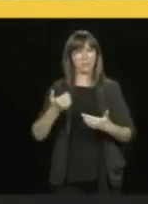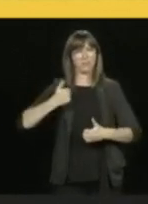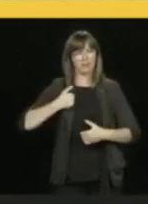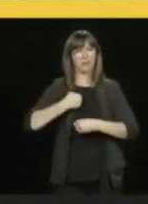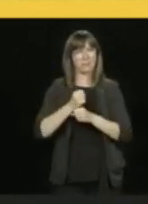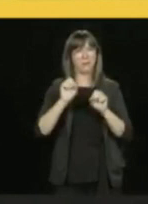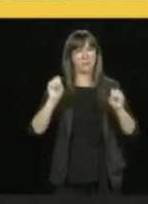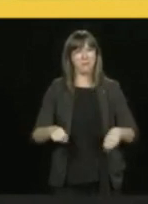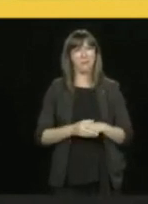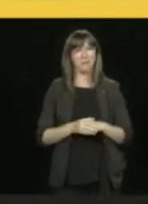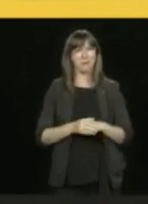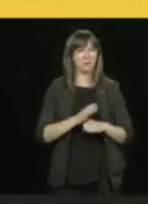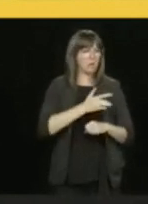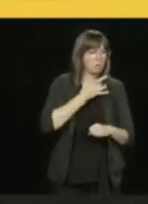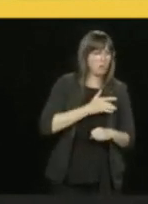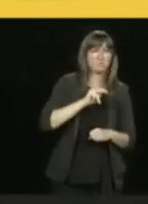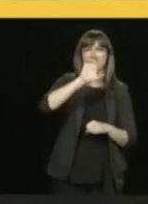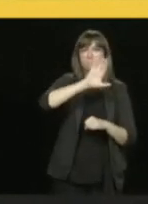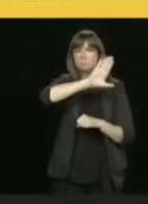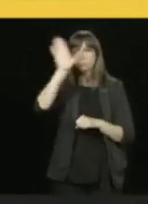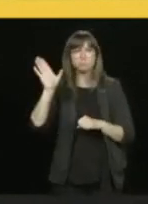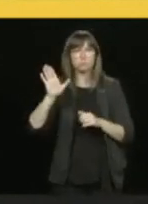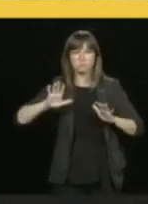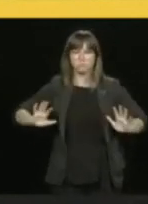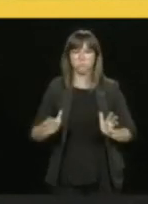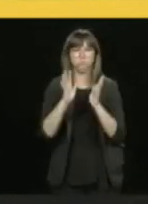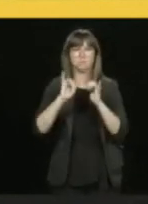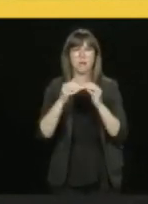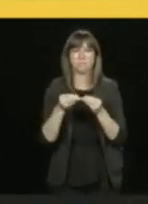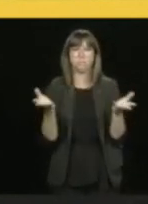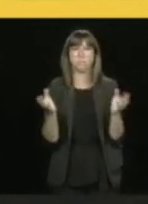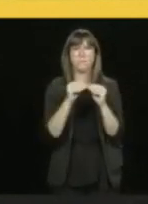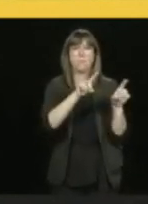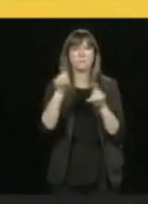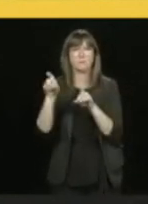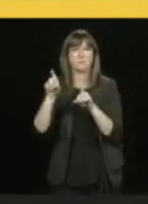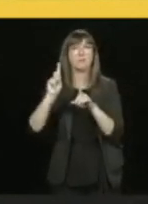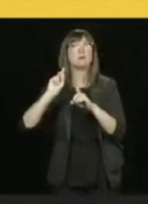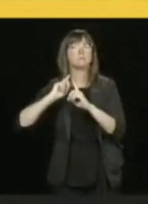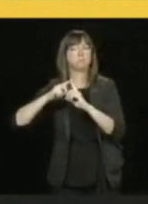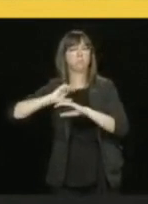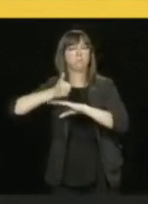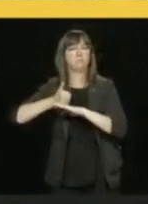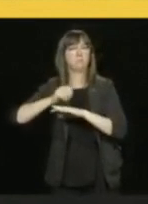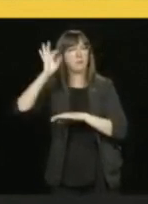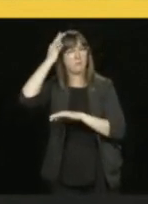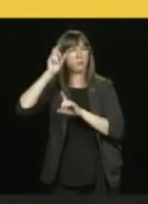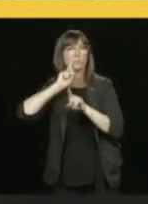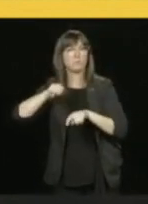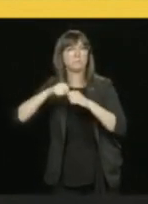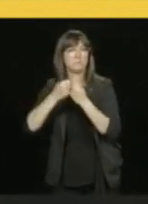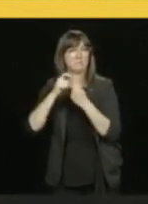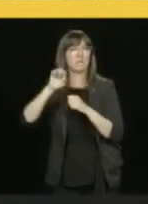territories ramp up their capacity on testing while creating a federal response team for surge demand. And as soon as